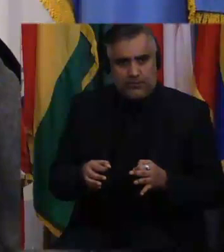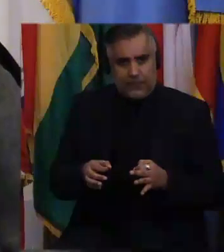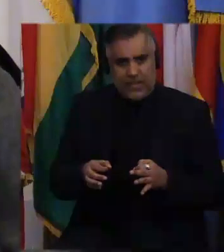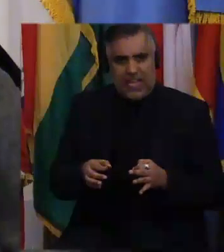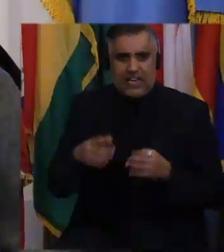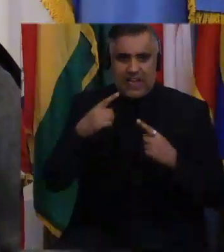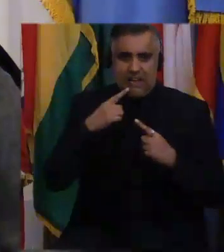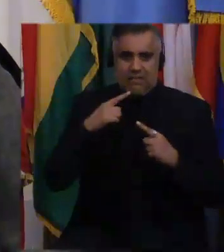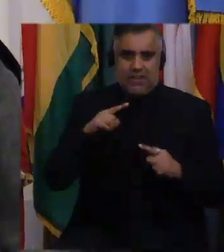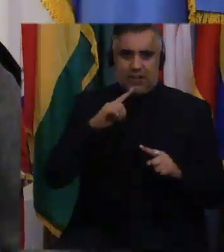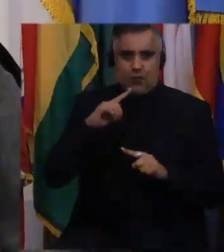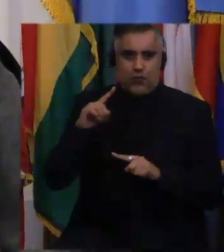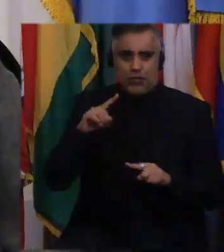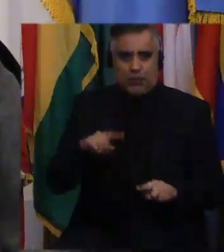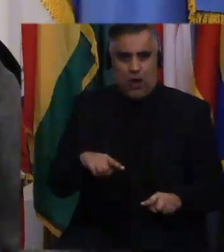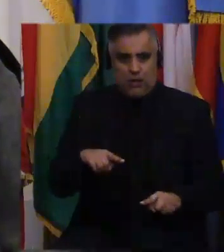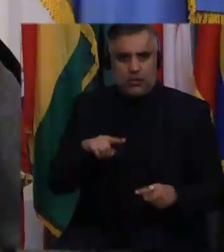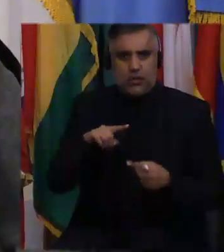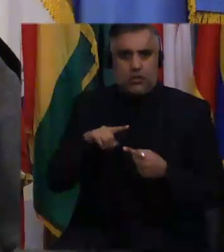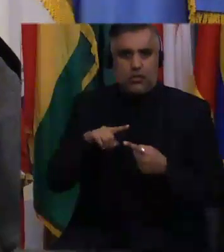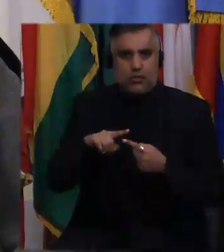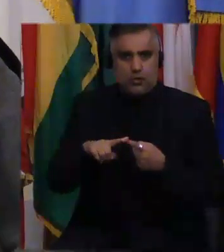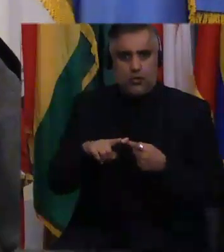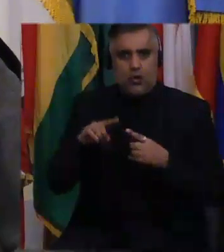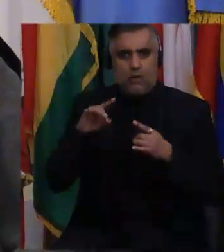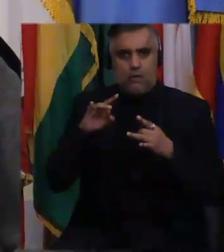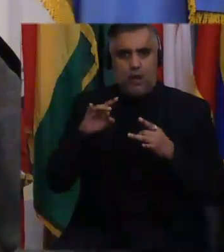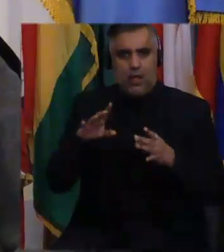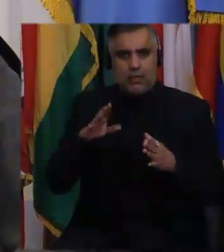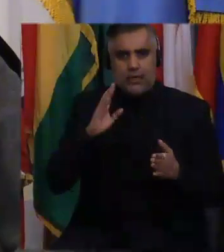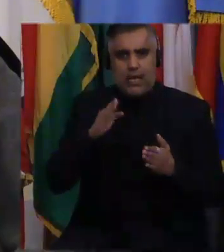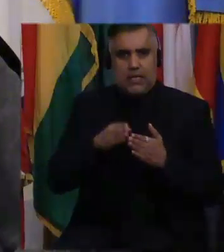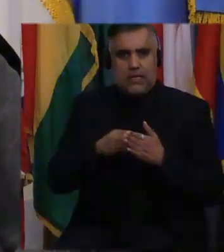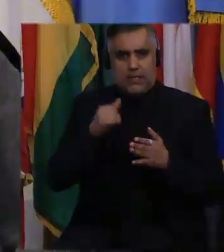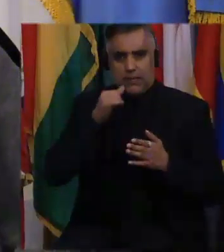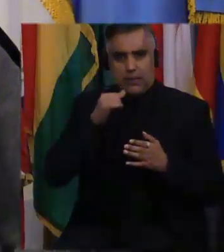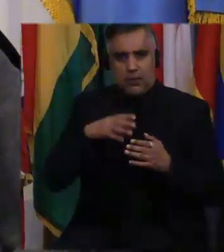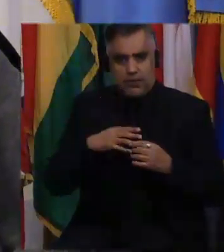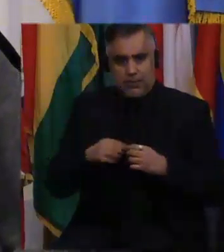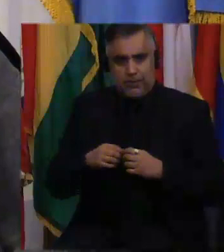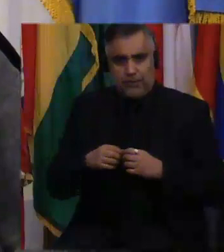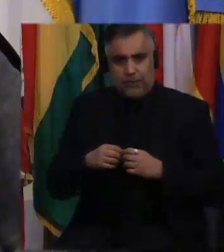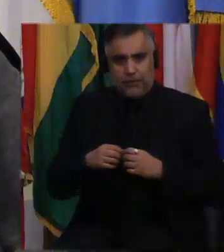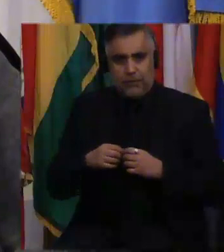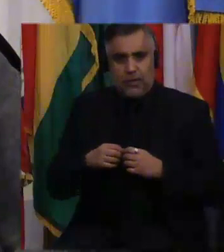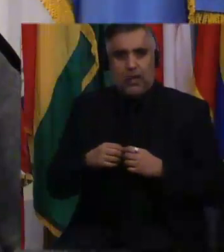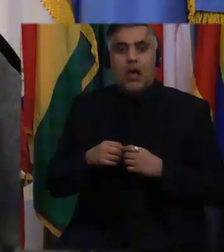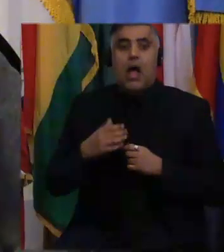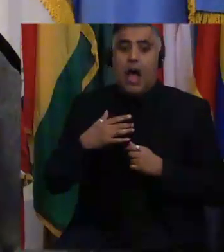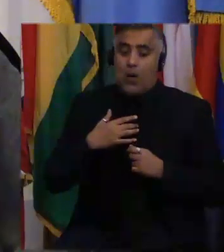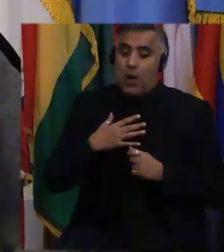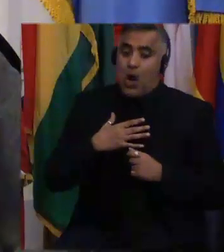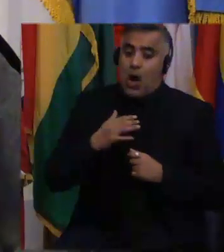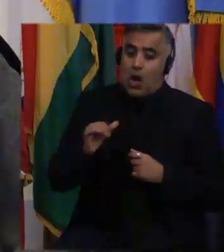an effective response to violence against women. I would also